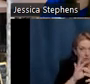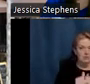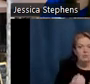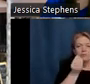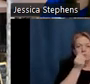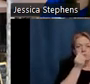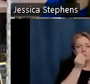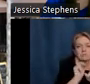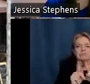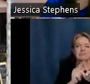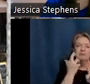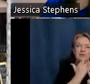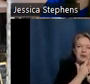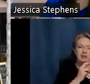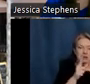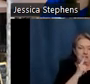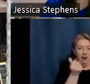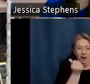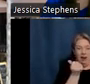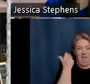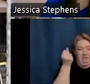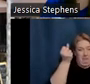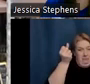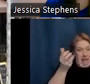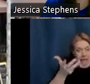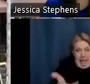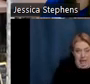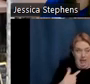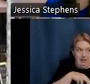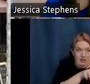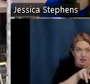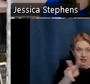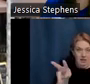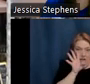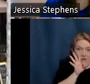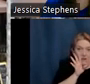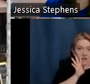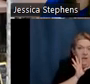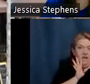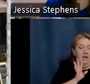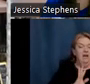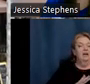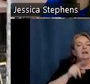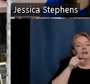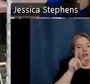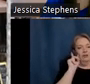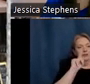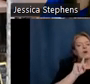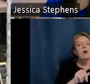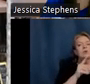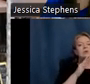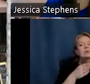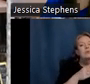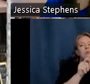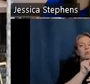Here are just a few of the delights that await. Mouth-watering breakfast treats are calling at Emma's from the Cornerstone